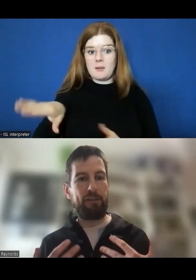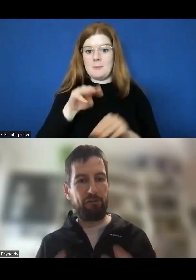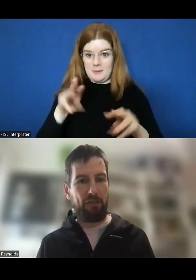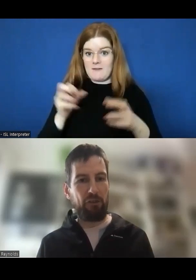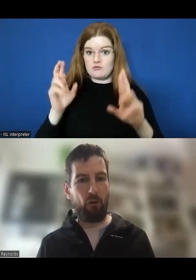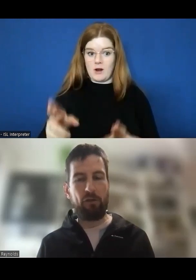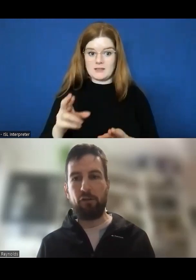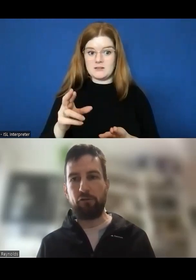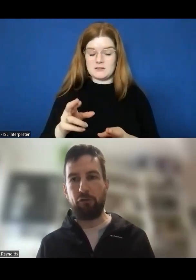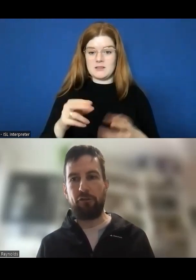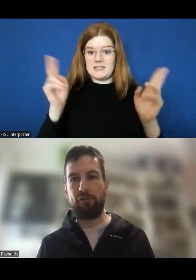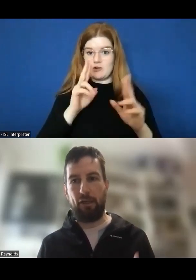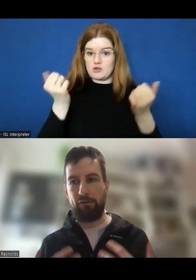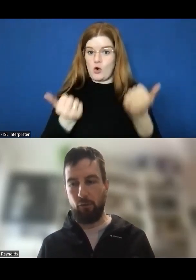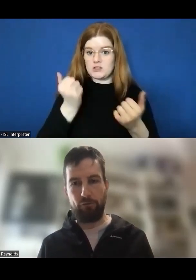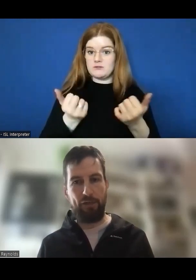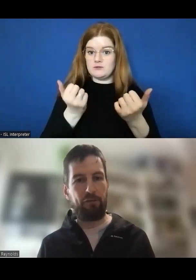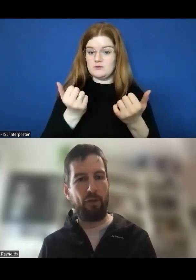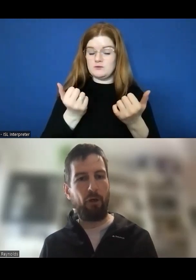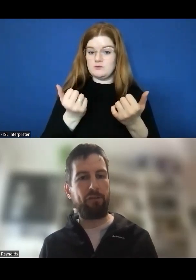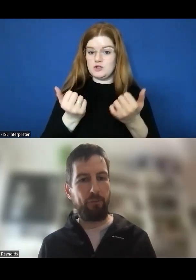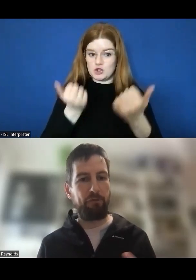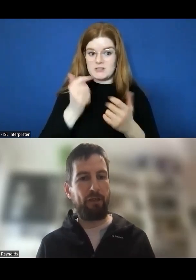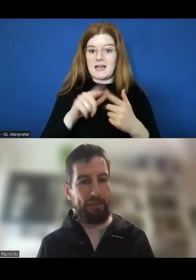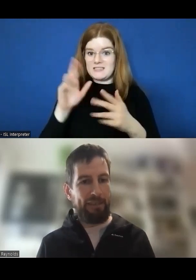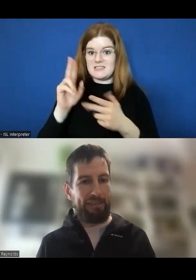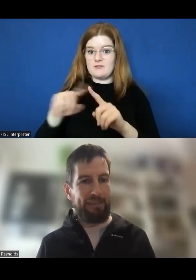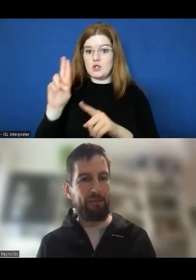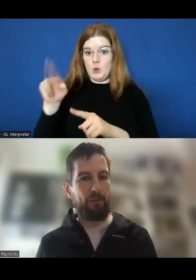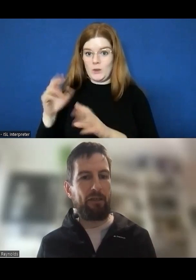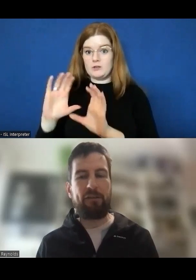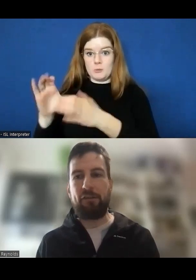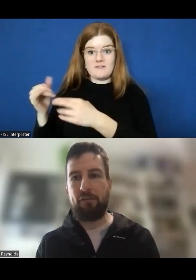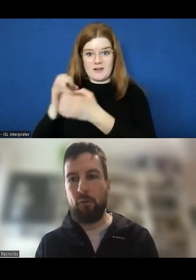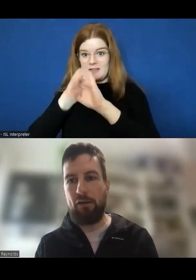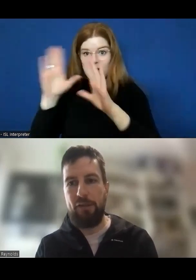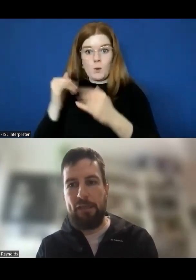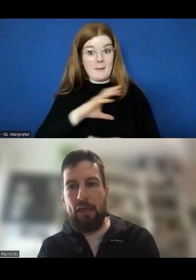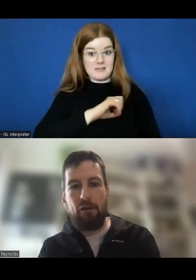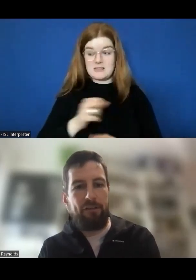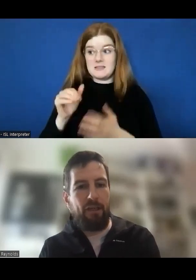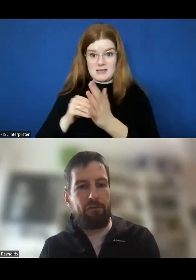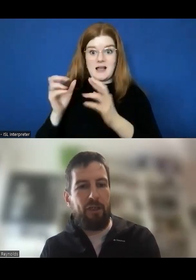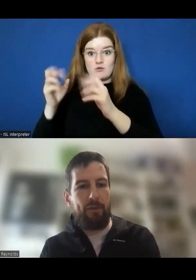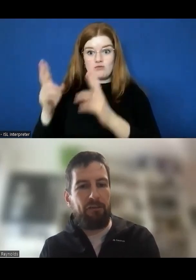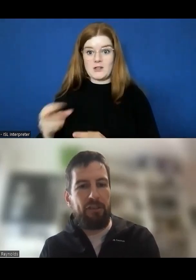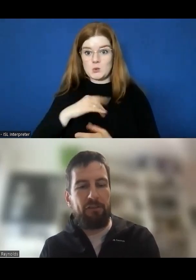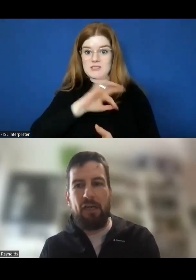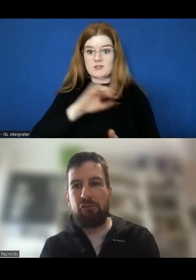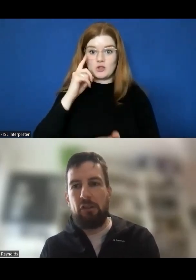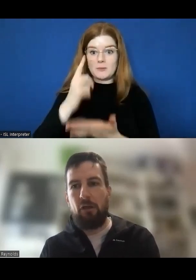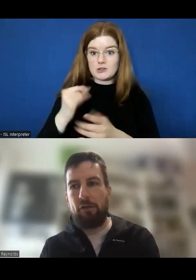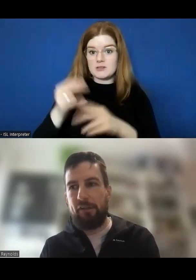have. The International Court of Justice and various UN bodies have been very clear that the Palestinians do have a right to self-determination